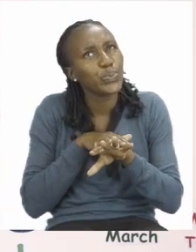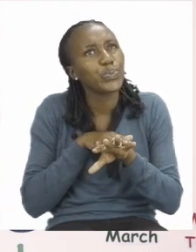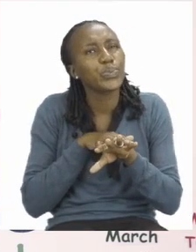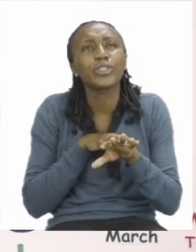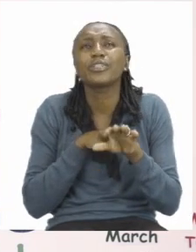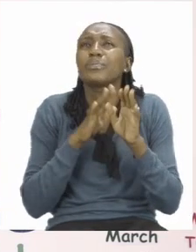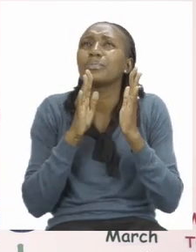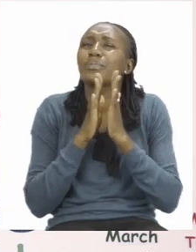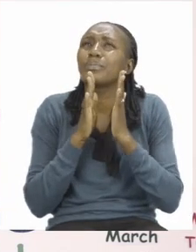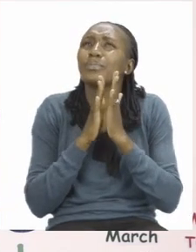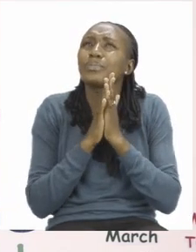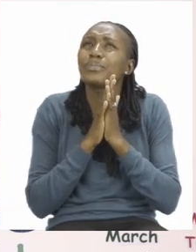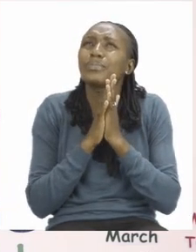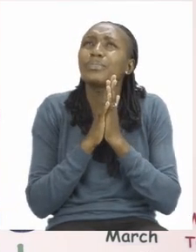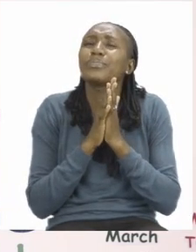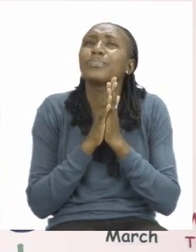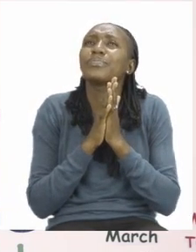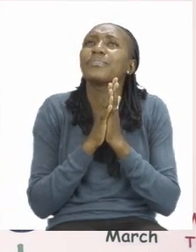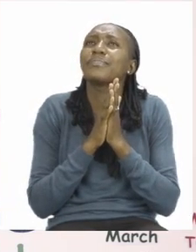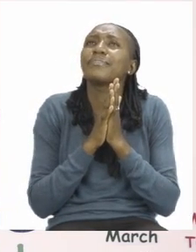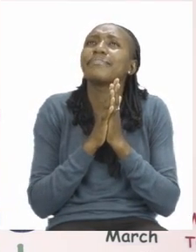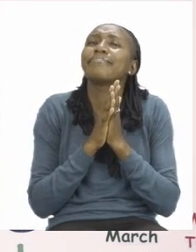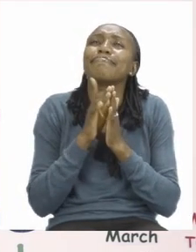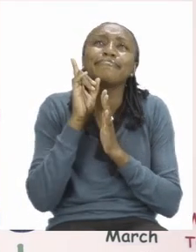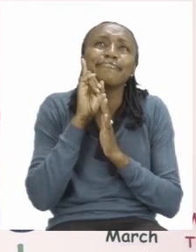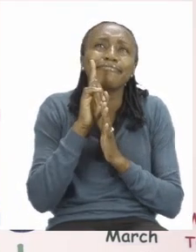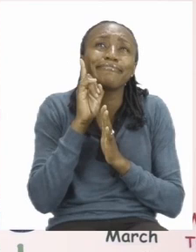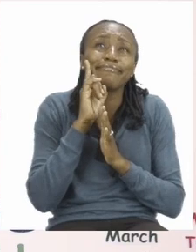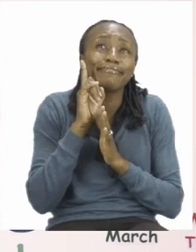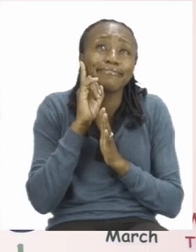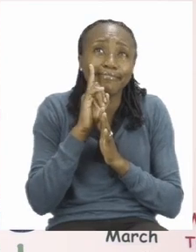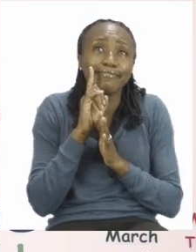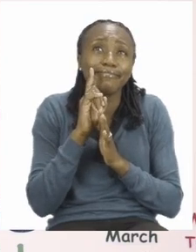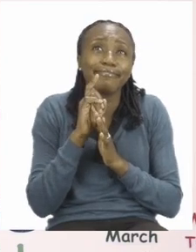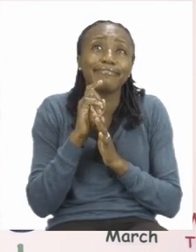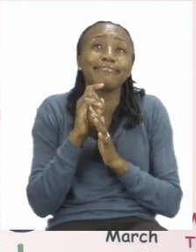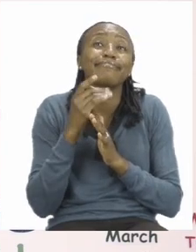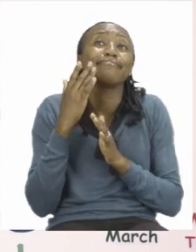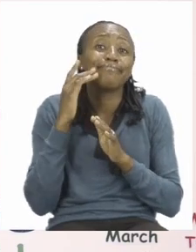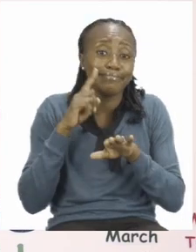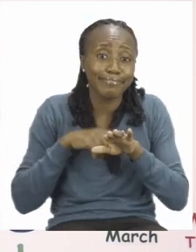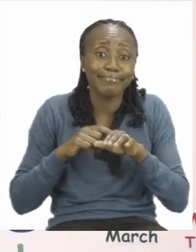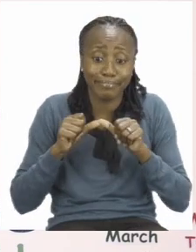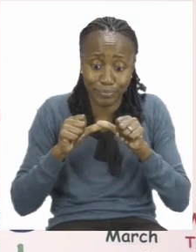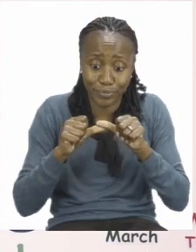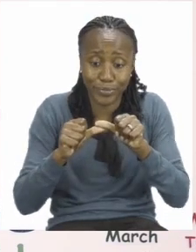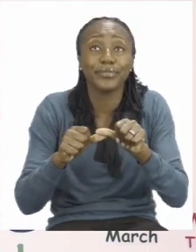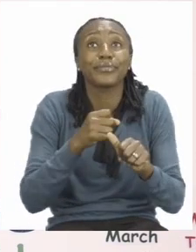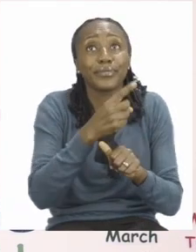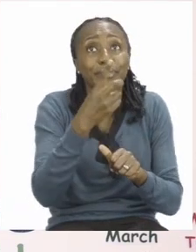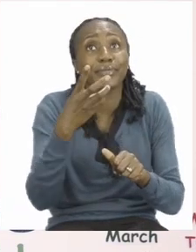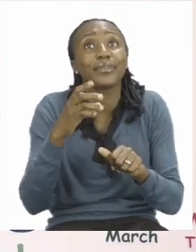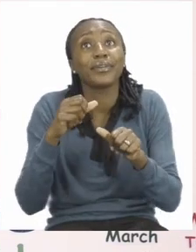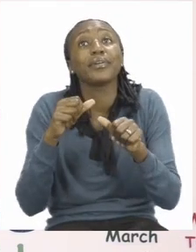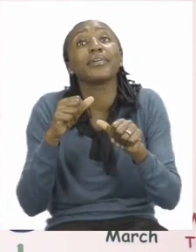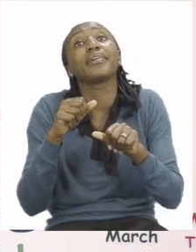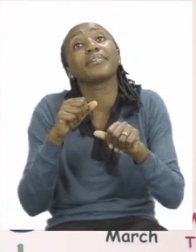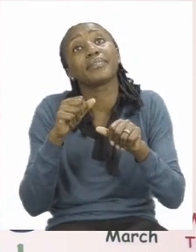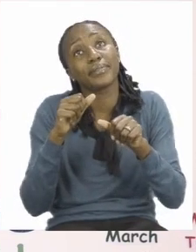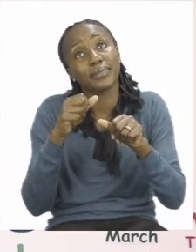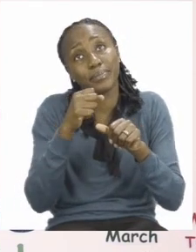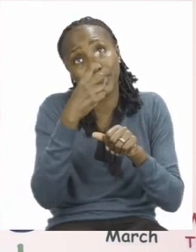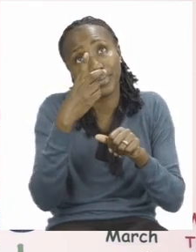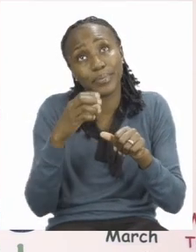you do not confuse the times when you need to count forward, counting on, and the time when you need to count backwards. Now let's go to